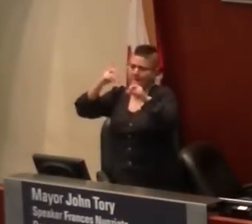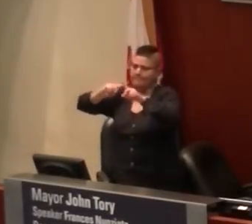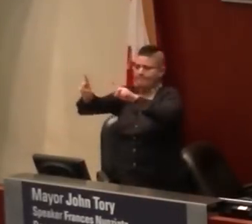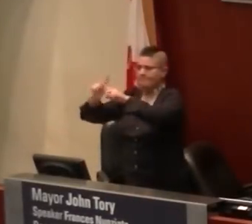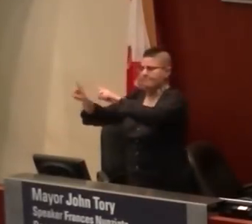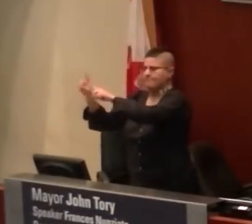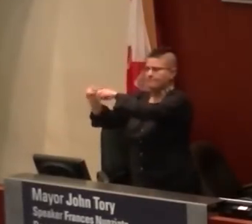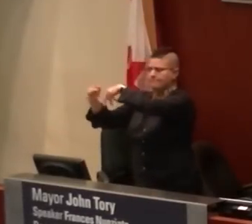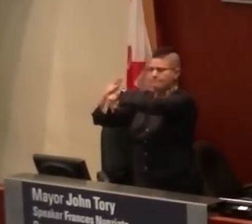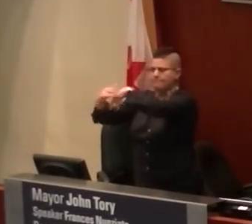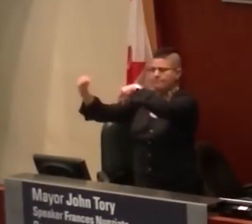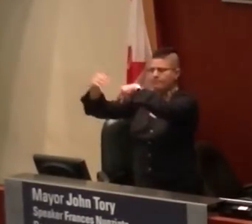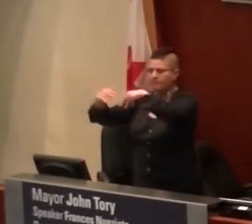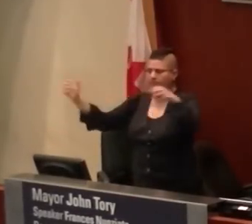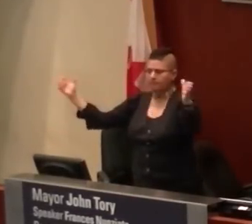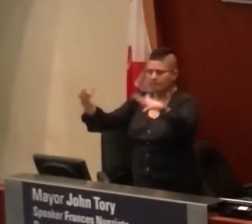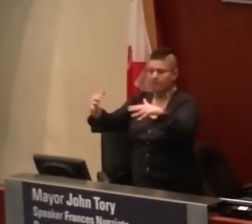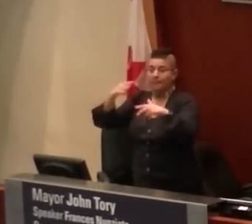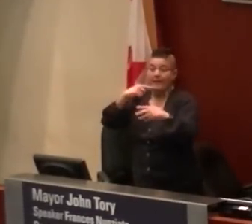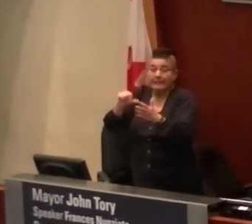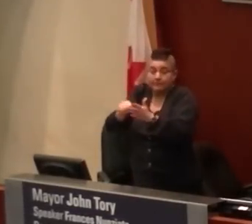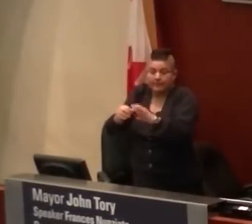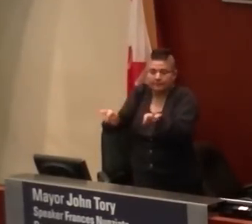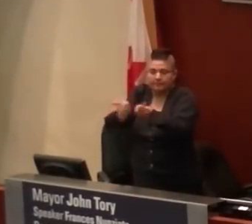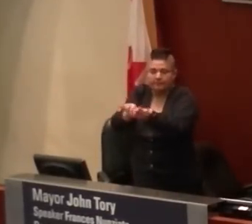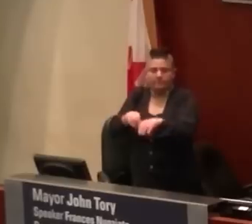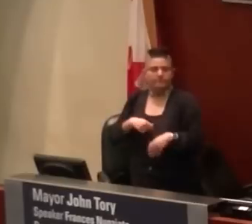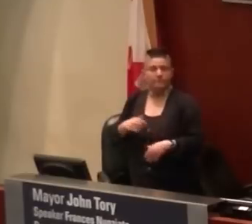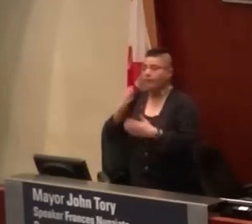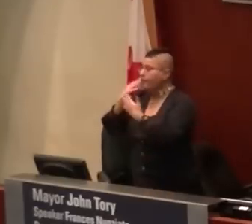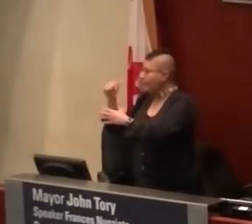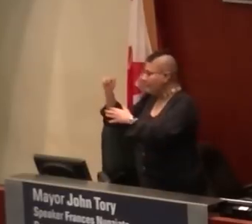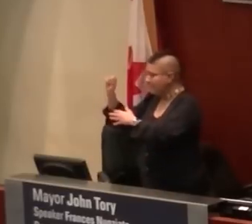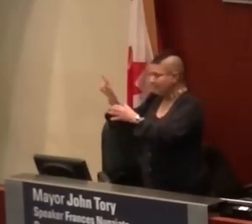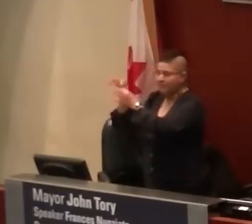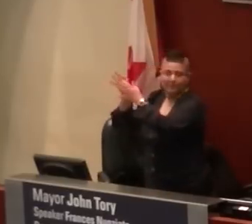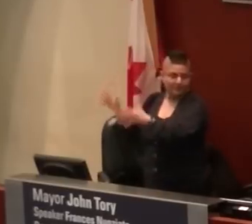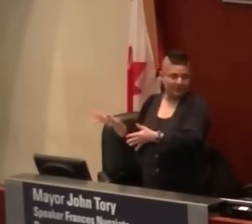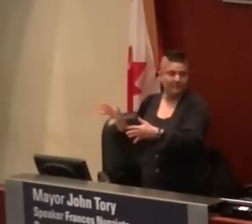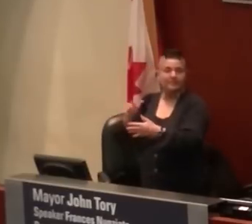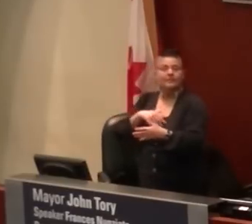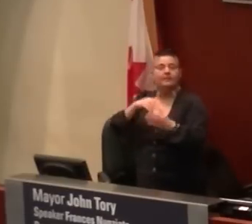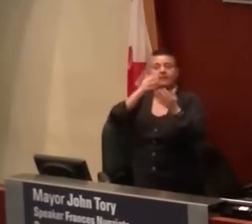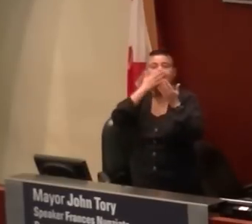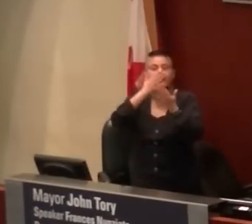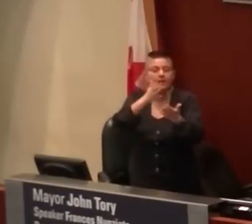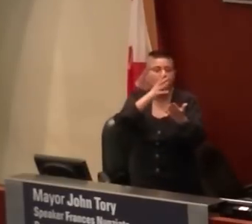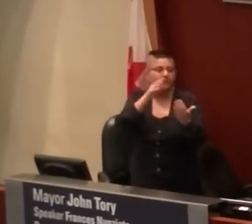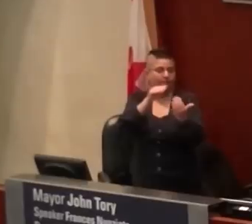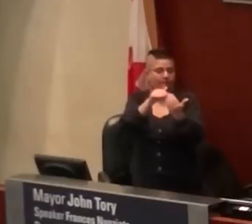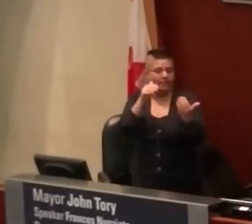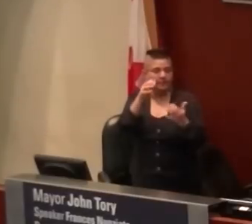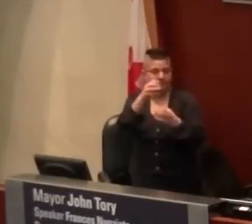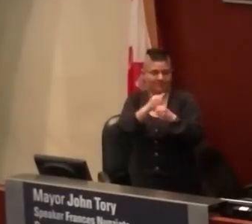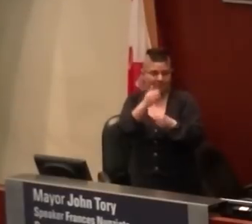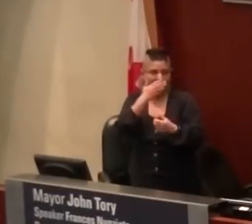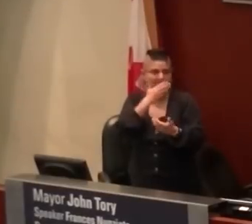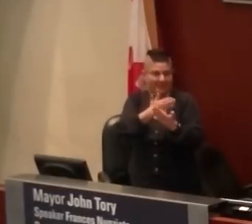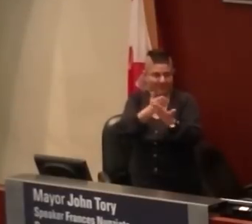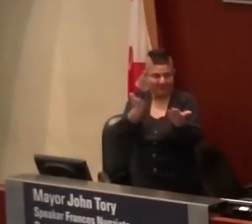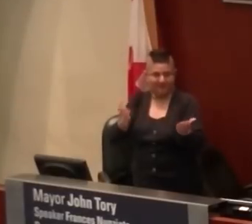as this was a key meeting place. We also want to say thank you to the ASL interpreters and to all of our fellow recipients